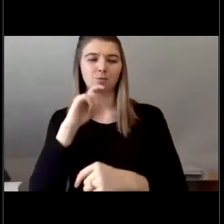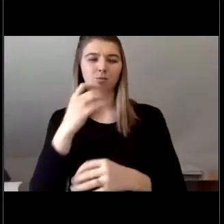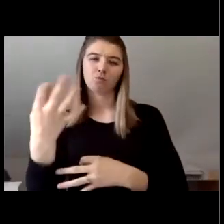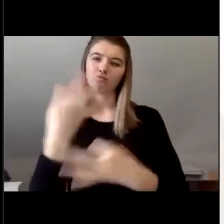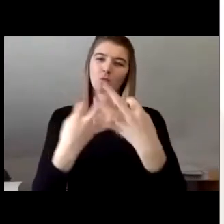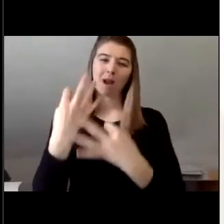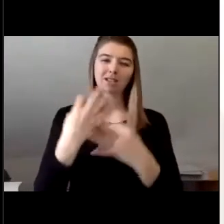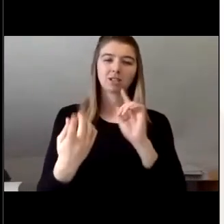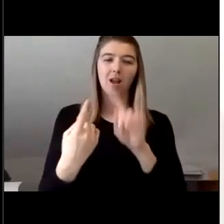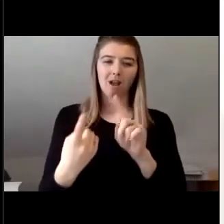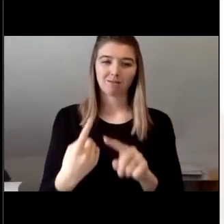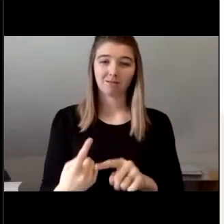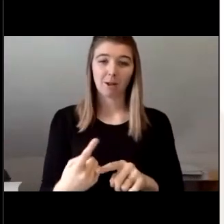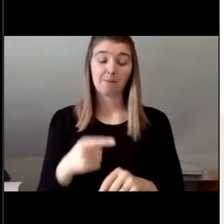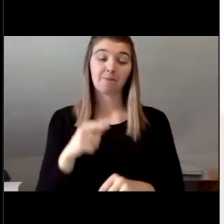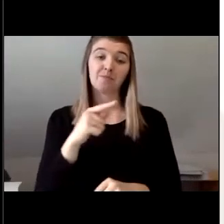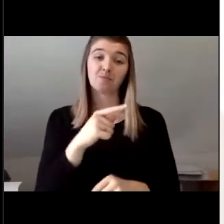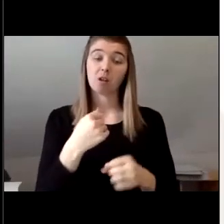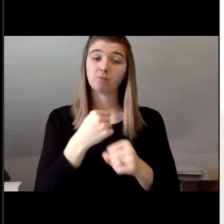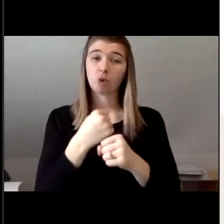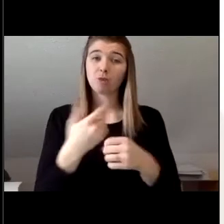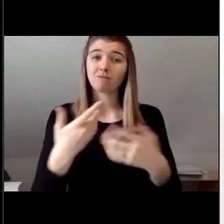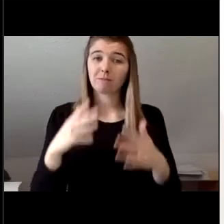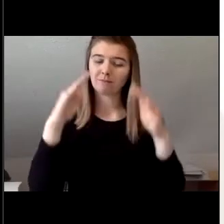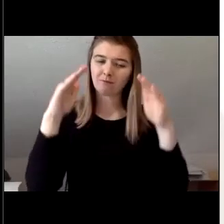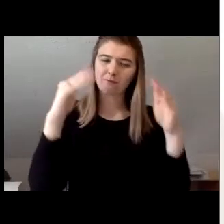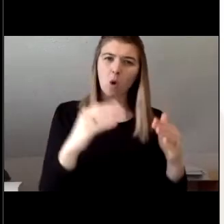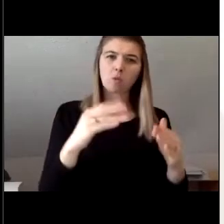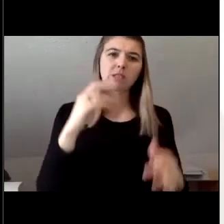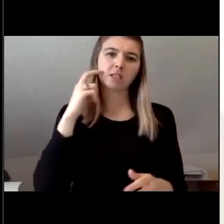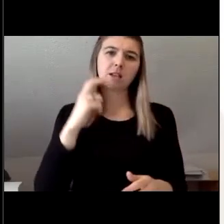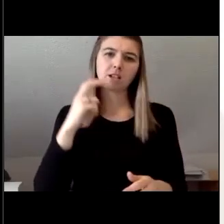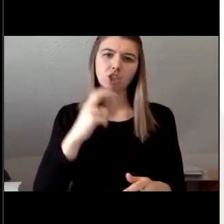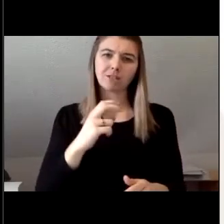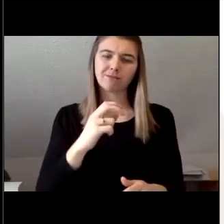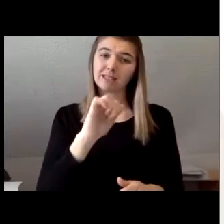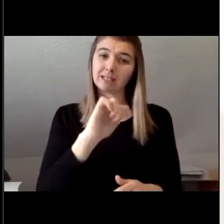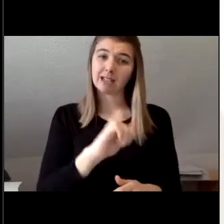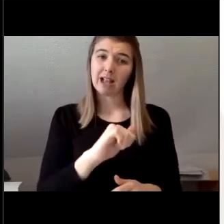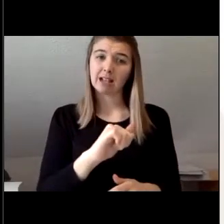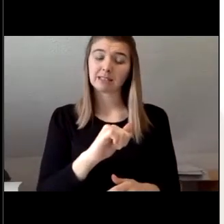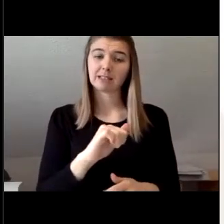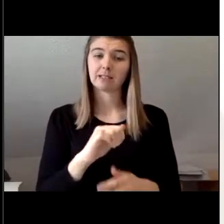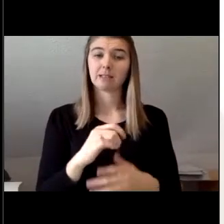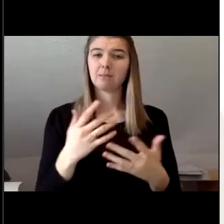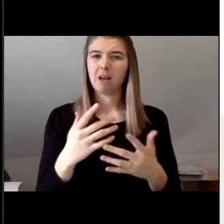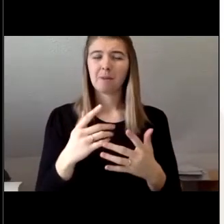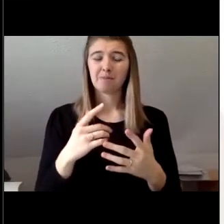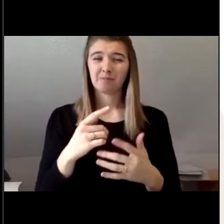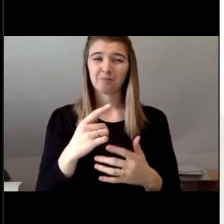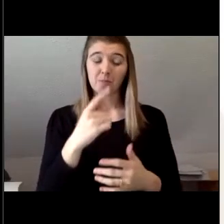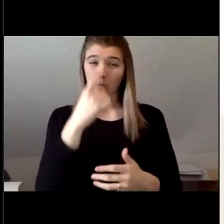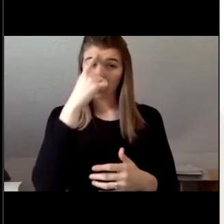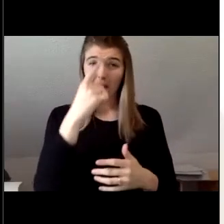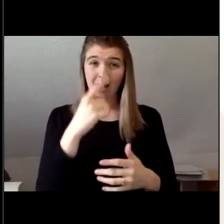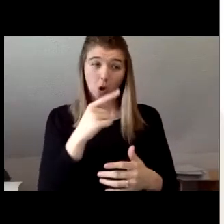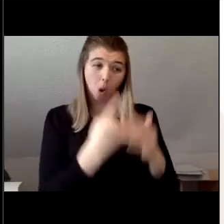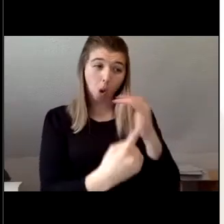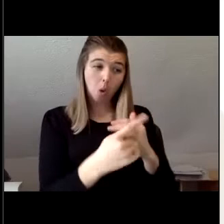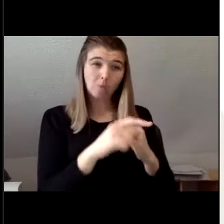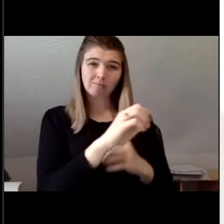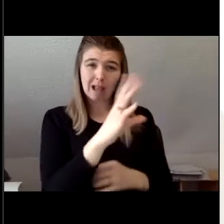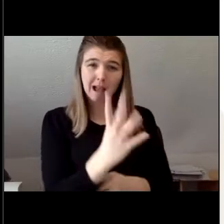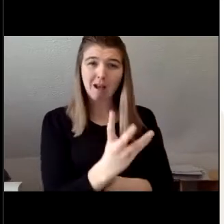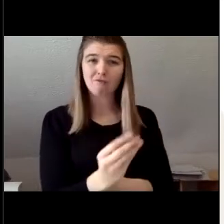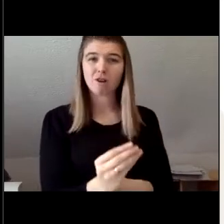a focus on Nigeria, certainly, but we can't pretend that these are issues only in Africa